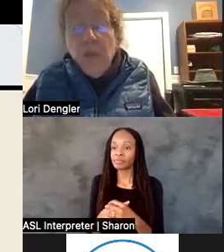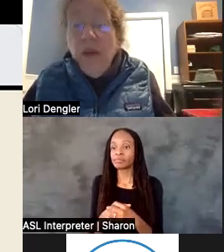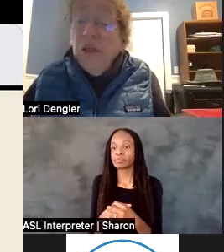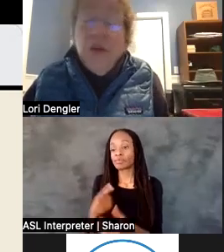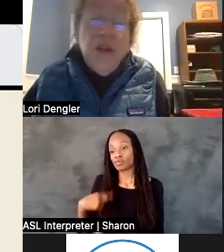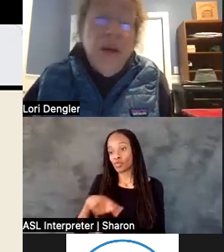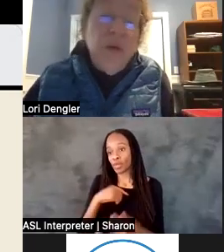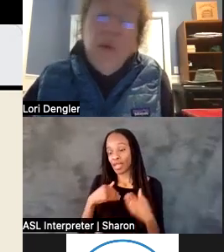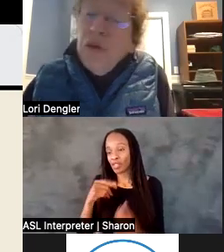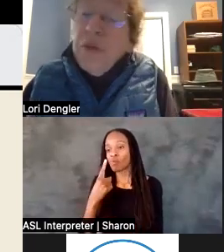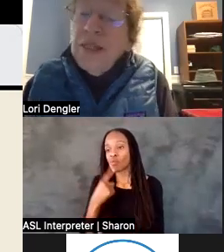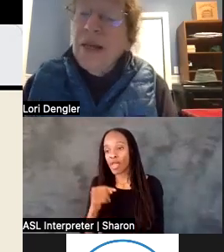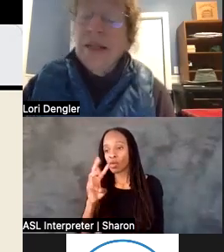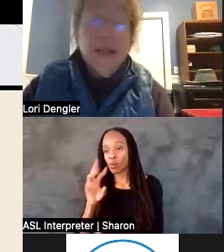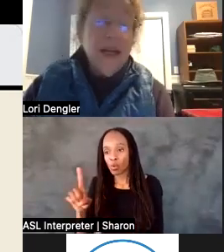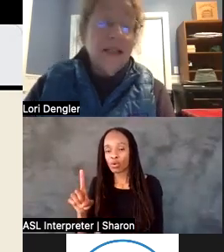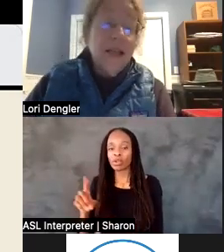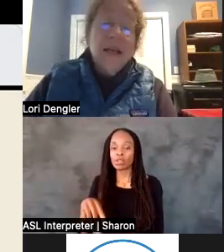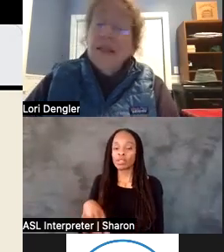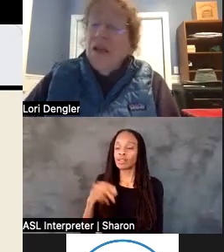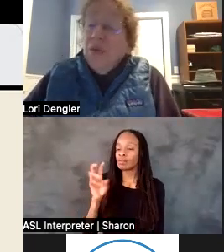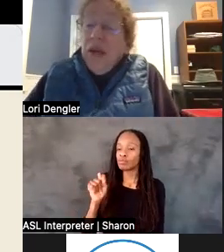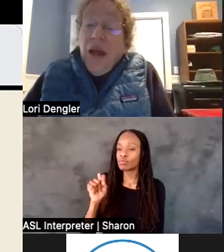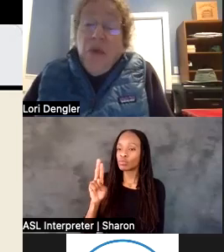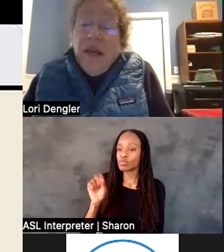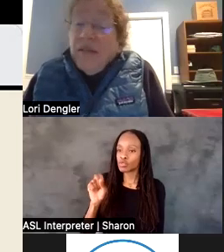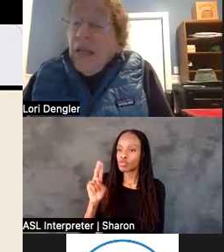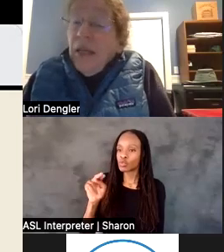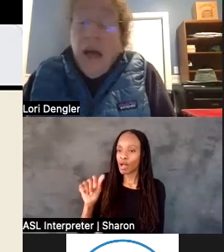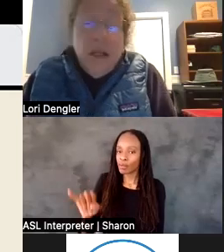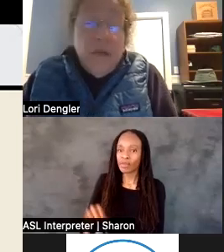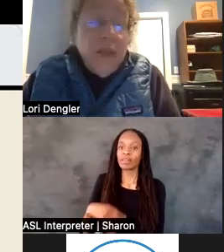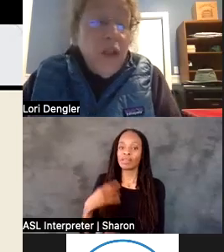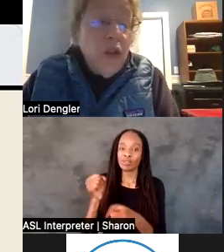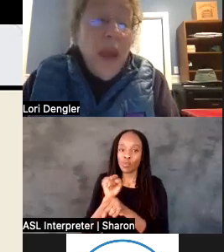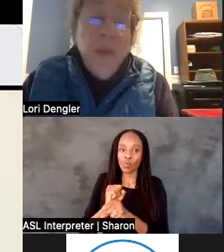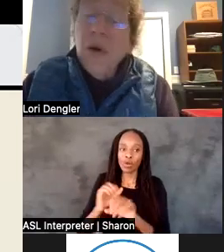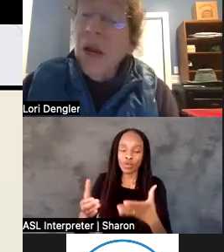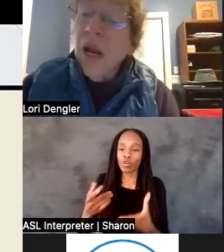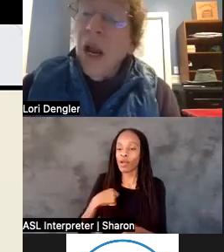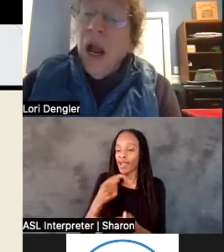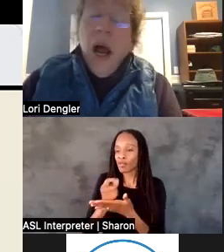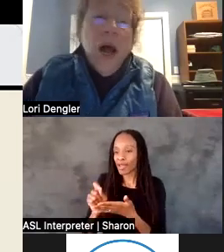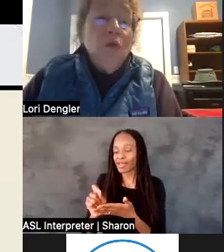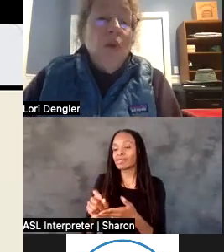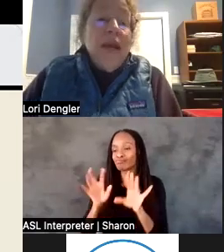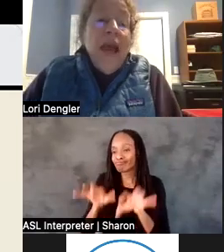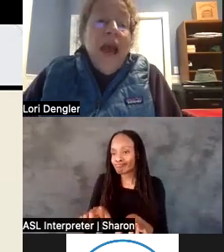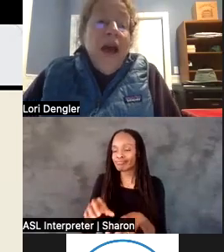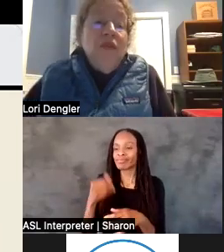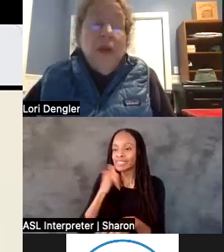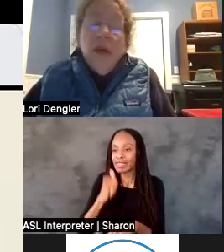had the Redwood Coast Tsunami Work Group since 1996. I write daily columns in the newspaper.